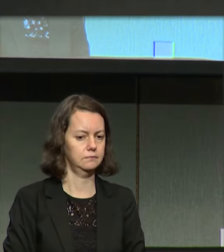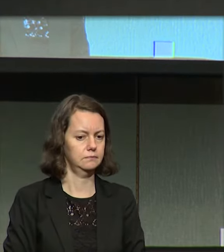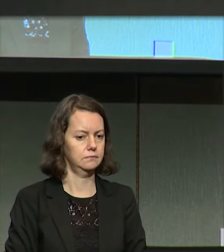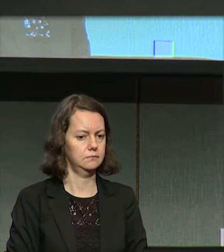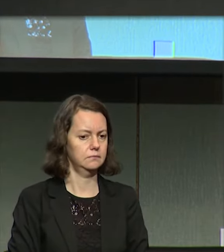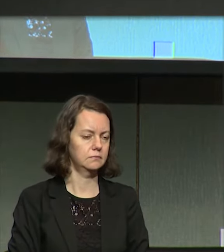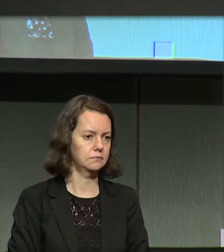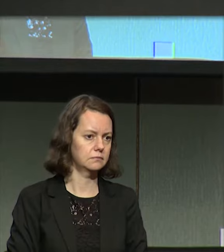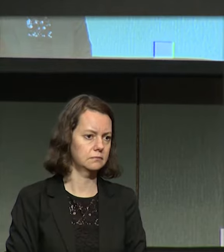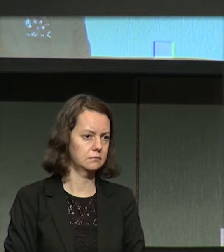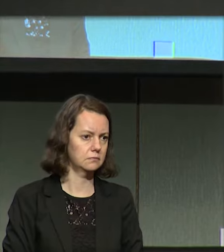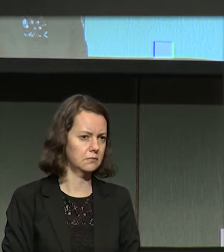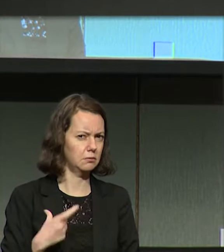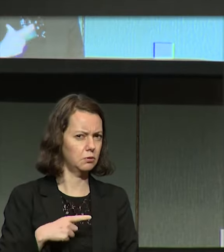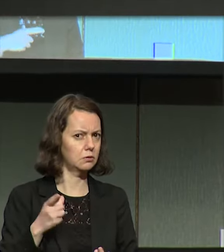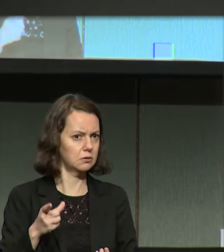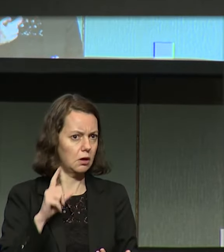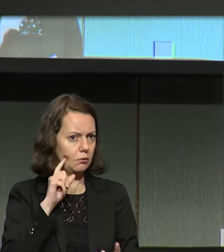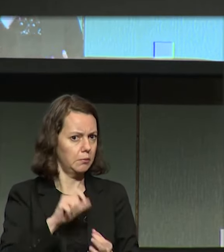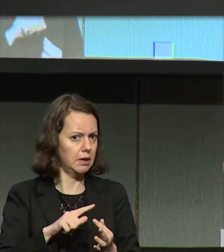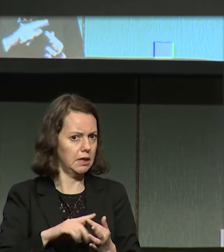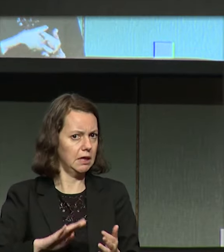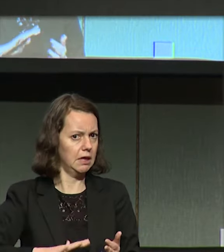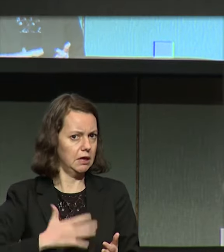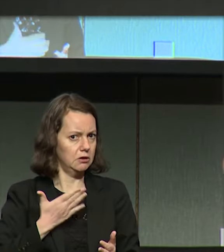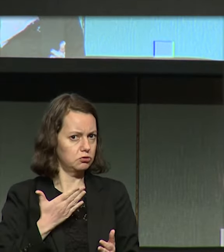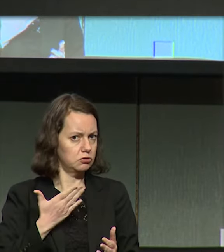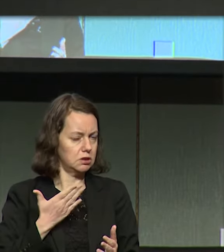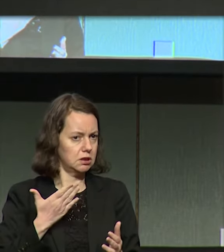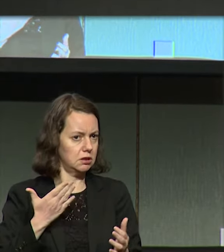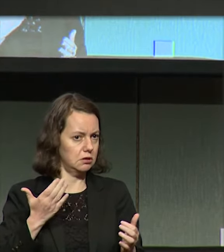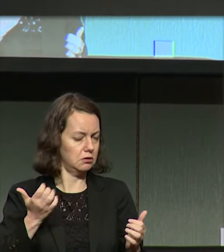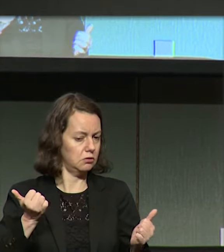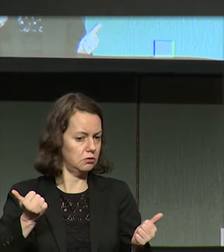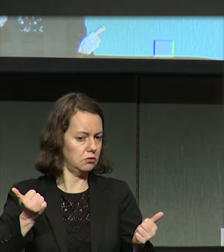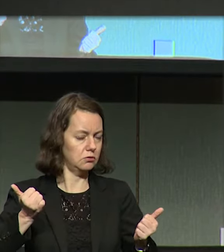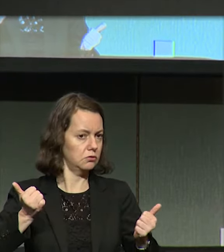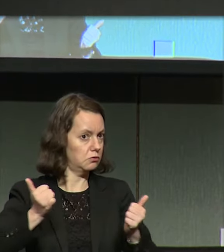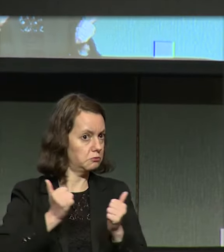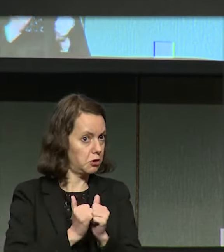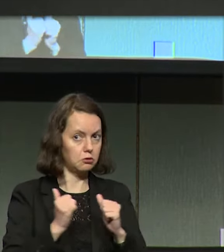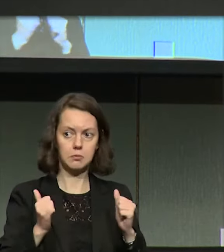because that would be an interesting compromise. It's at a nice time of the year.